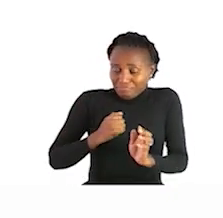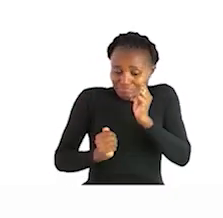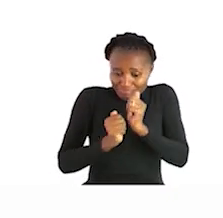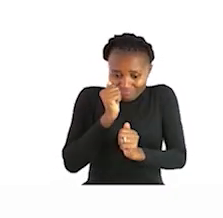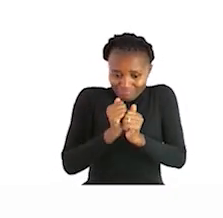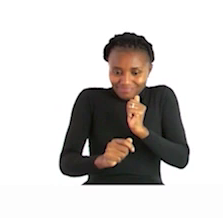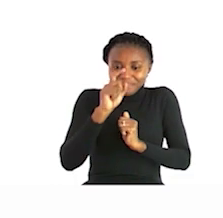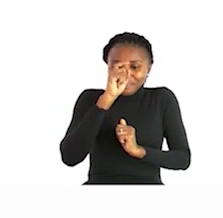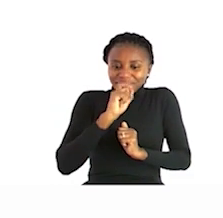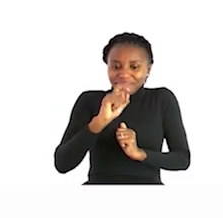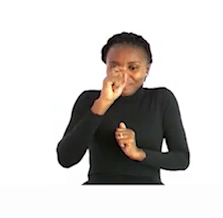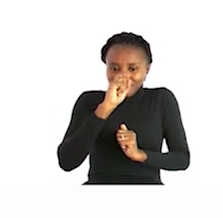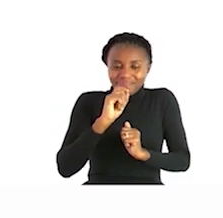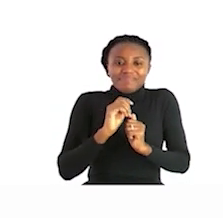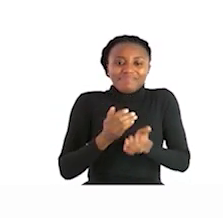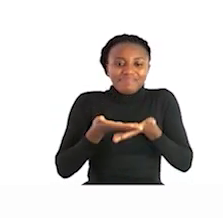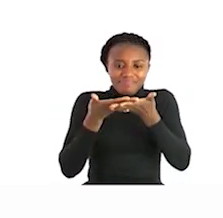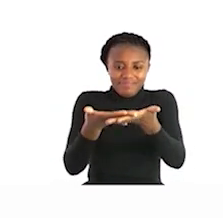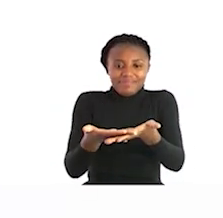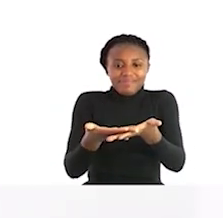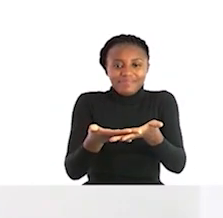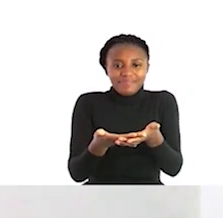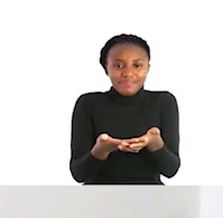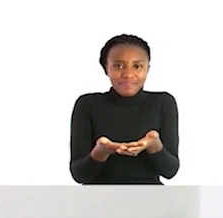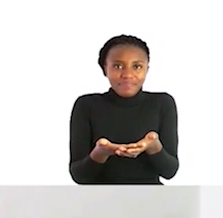someone, an adult at home, to assist you.